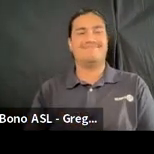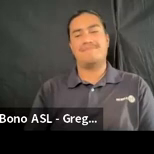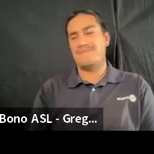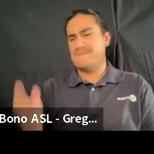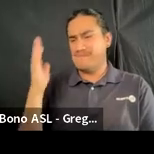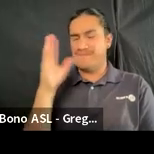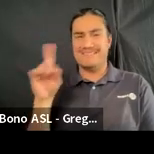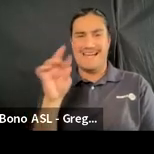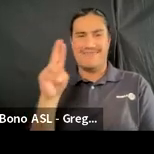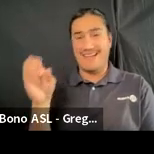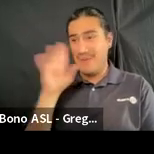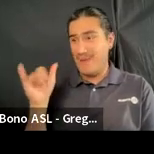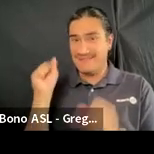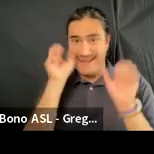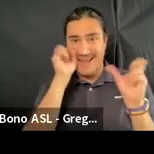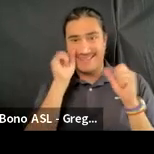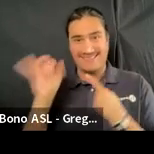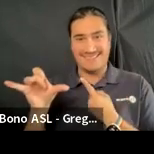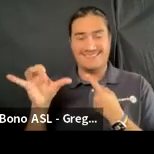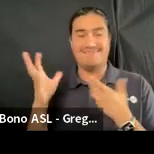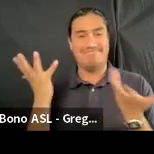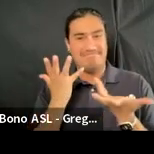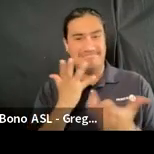I was like, that is fantastic. And